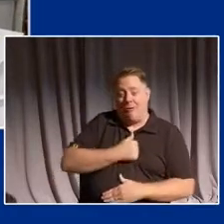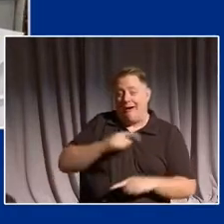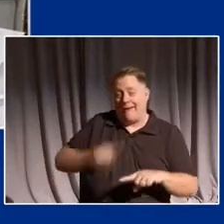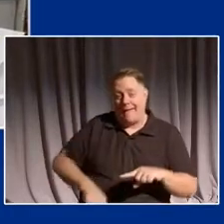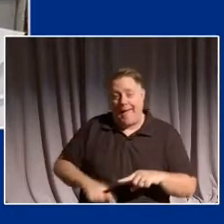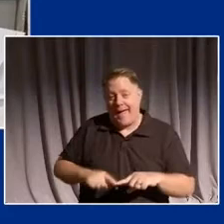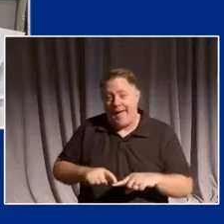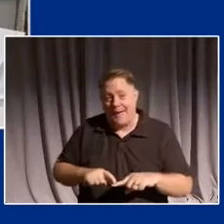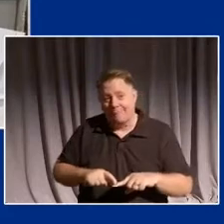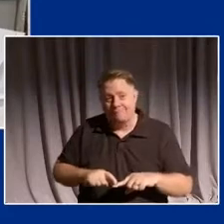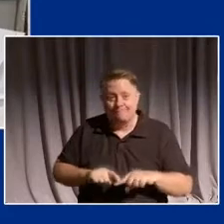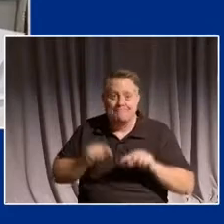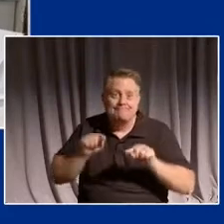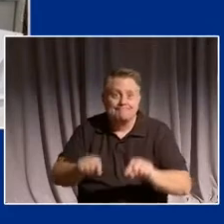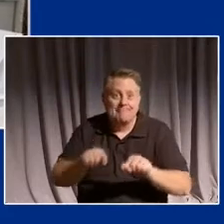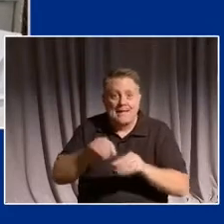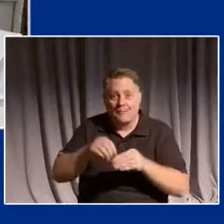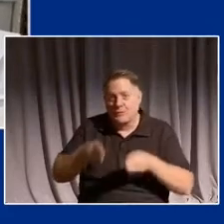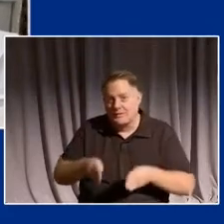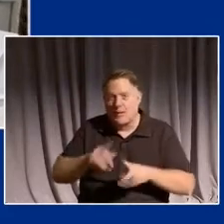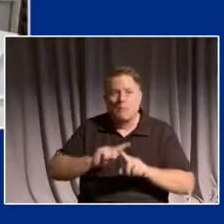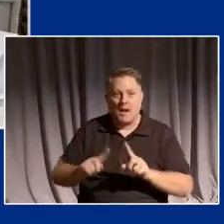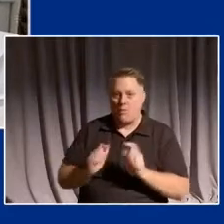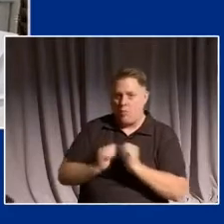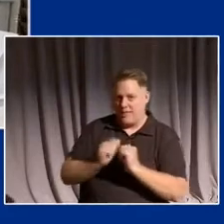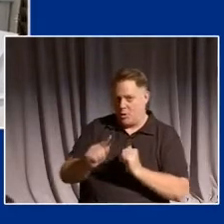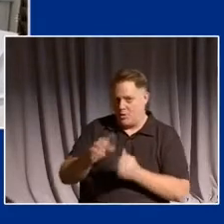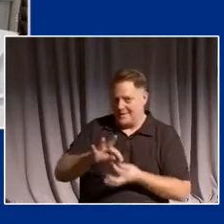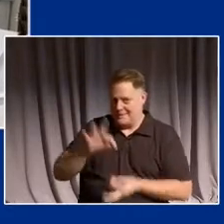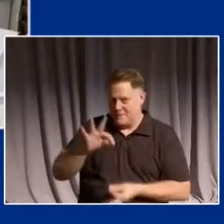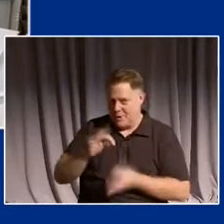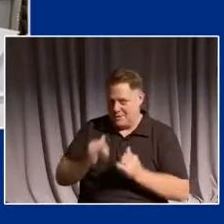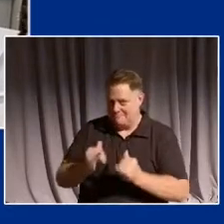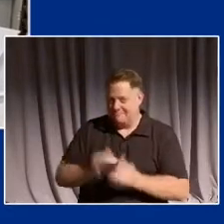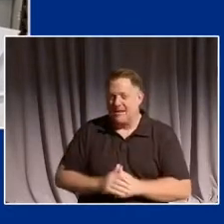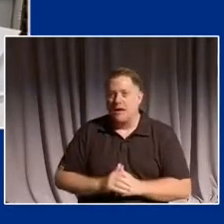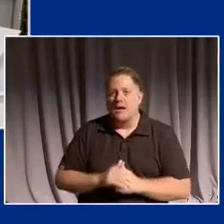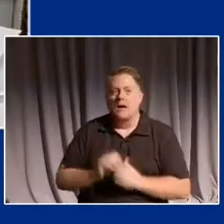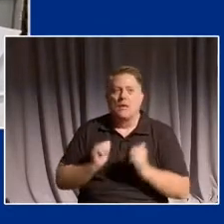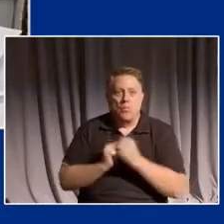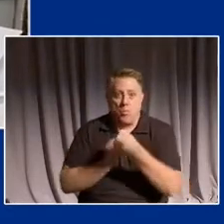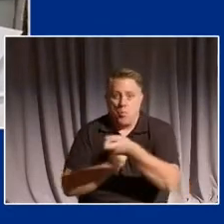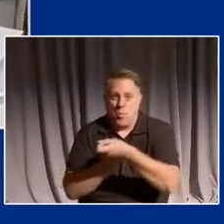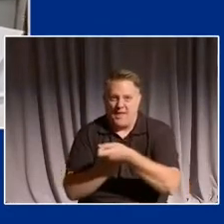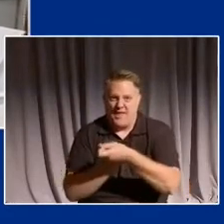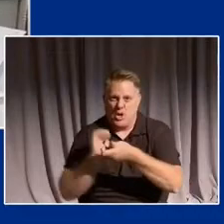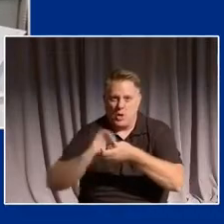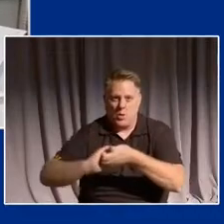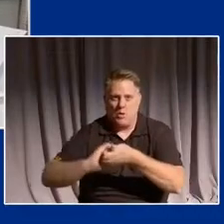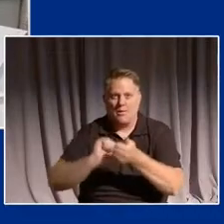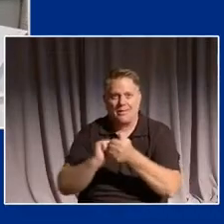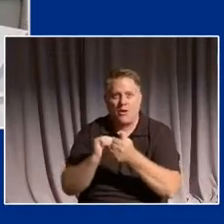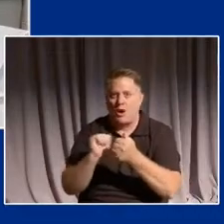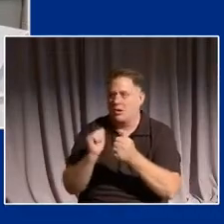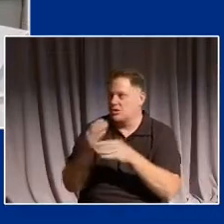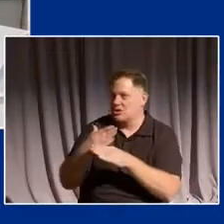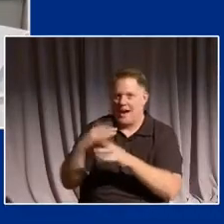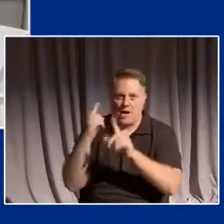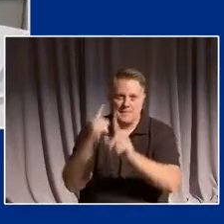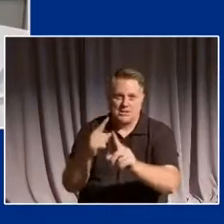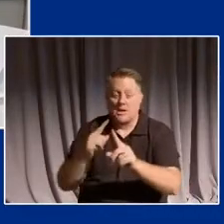wasn't able to be with you, but I'm with you in spirit. I'm with you with our shared mission.